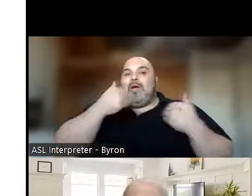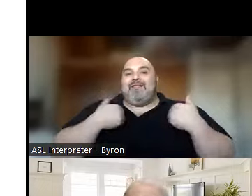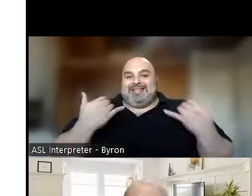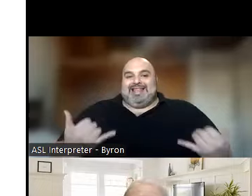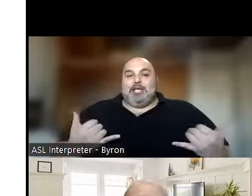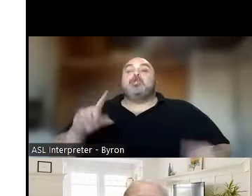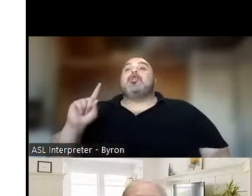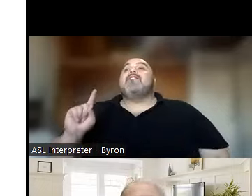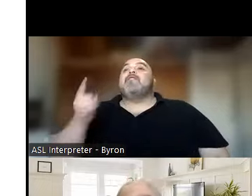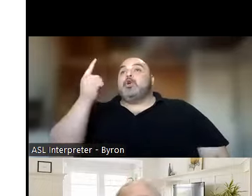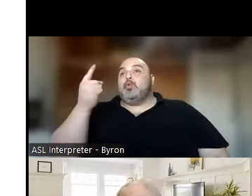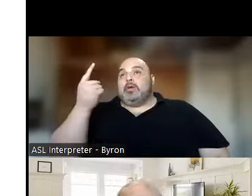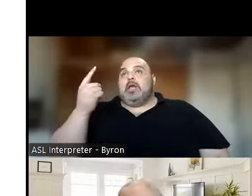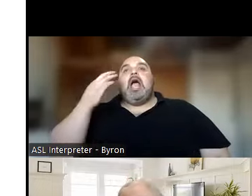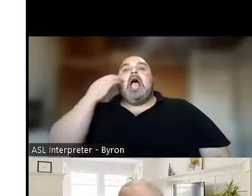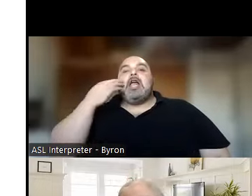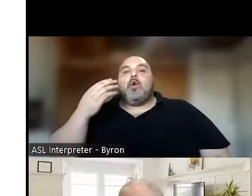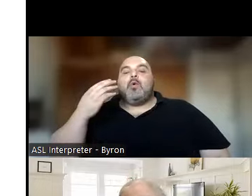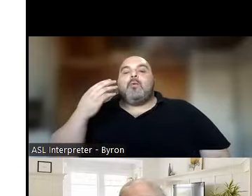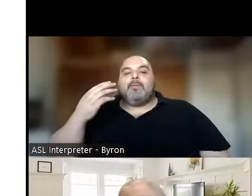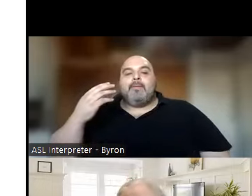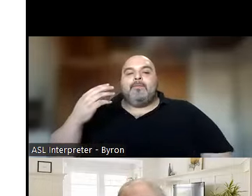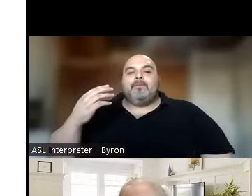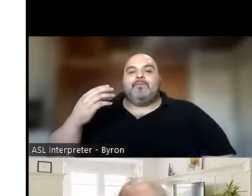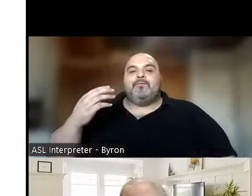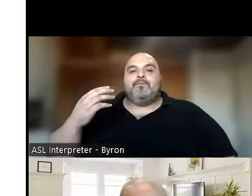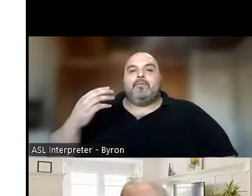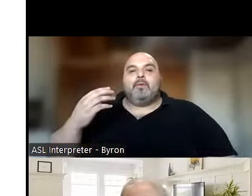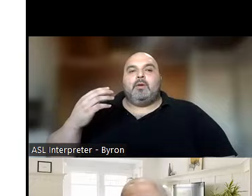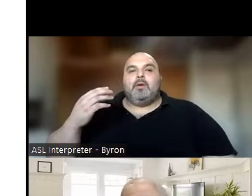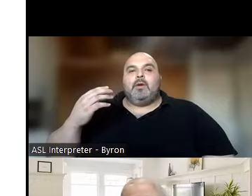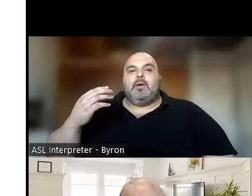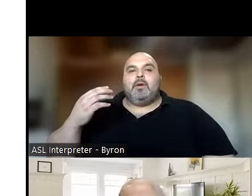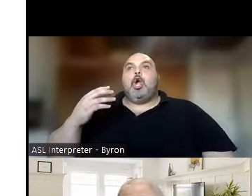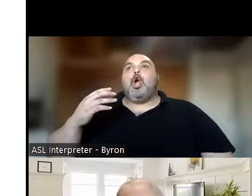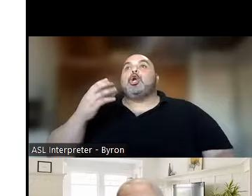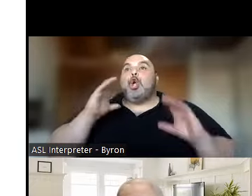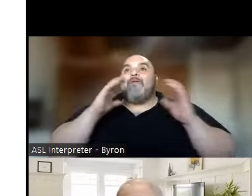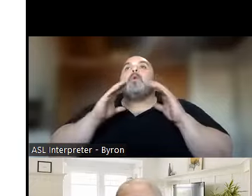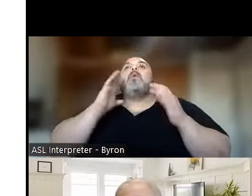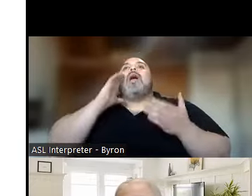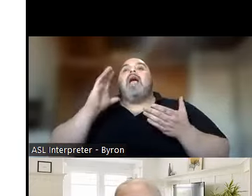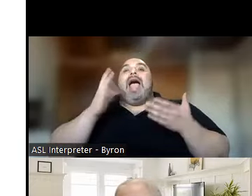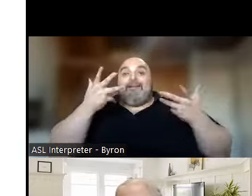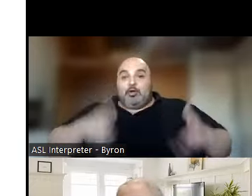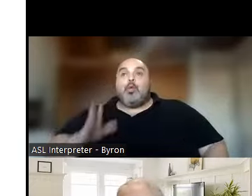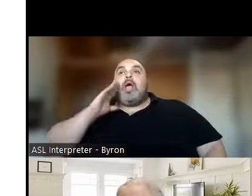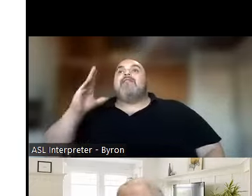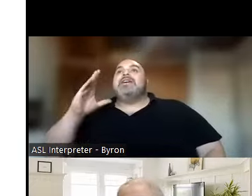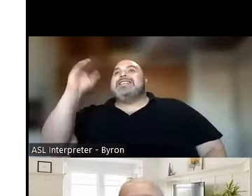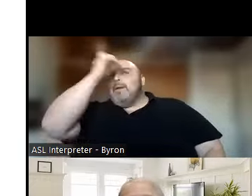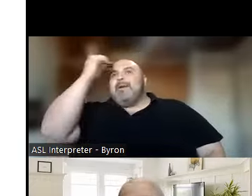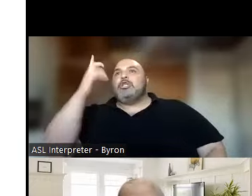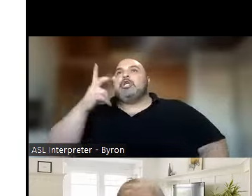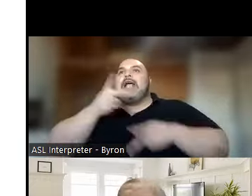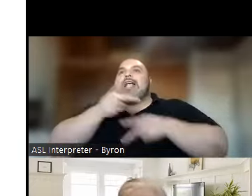first one, and I know in our following our conversation here, we're going to have a presentation on Dementia Care Aware,